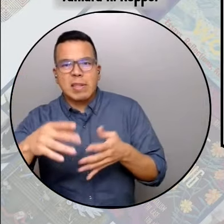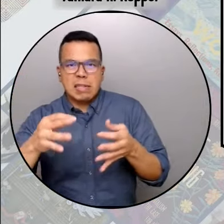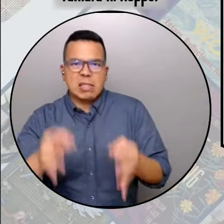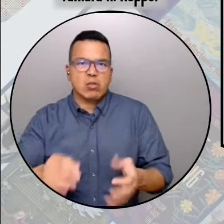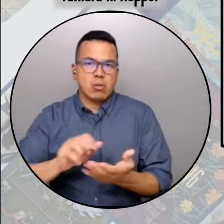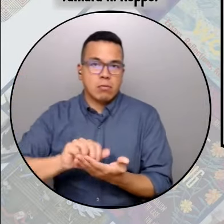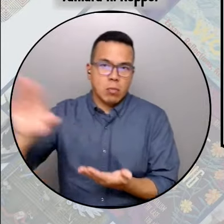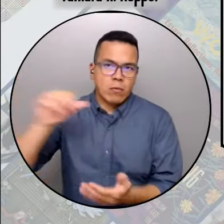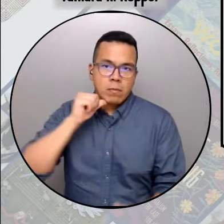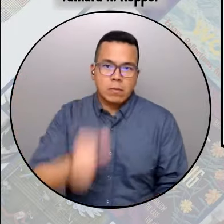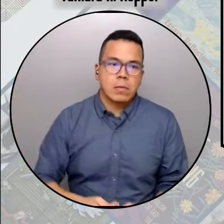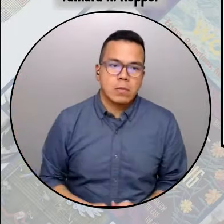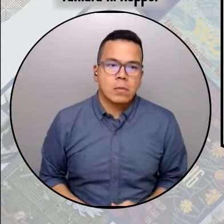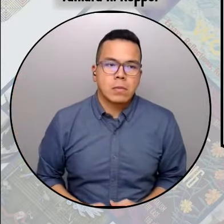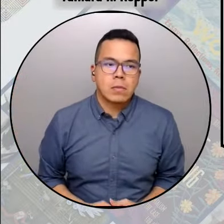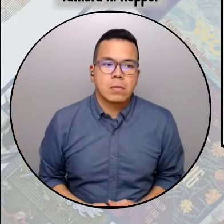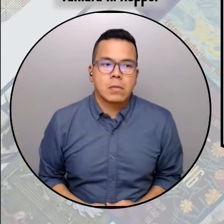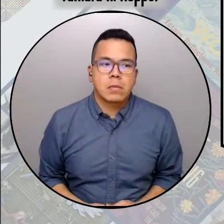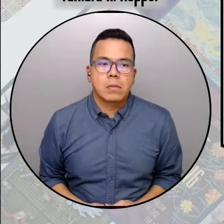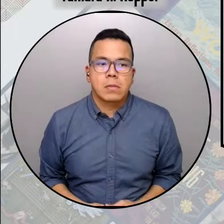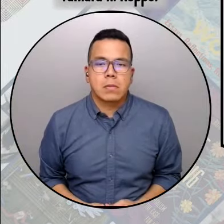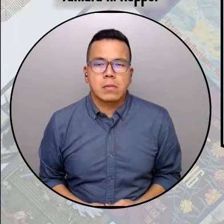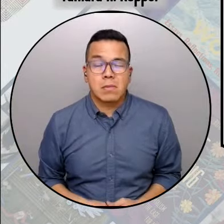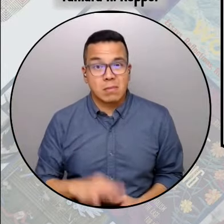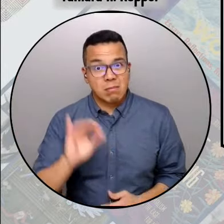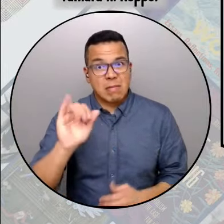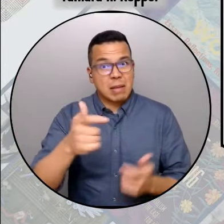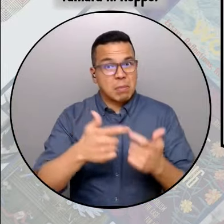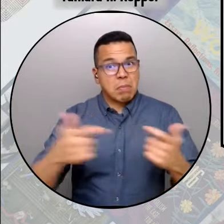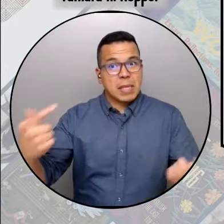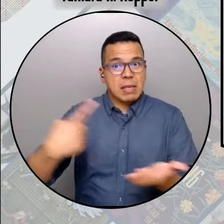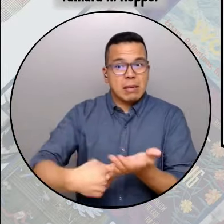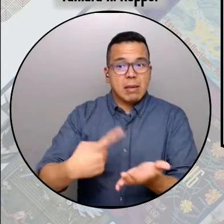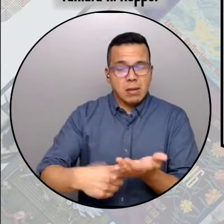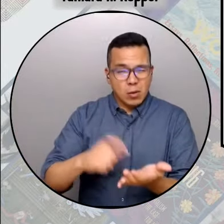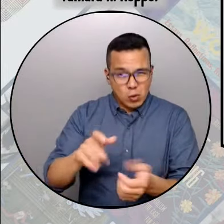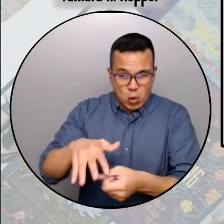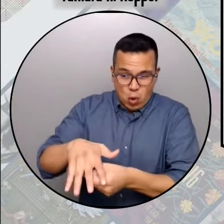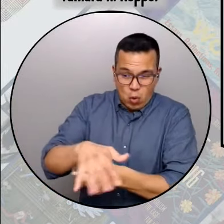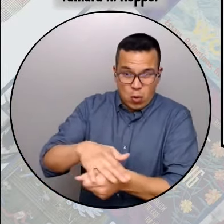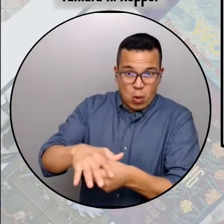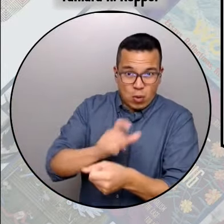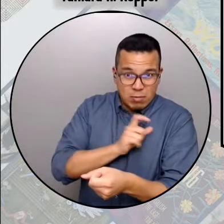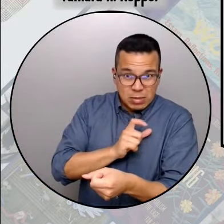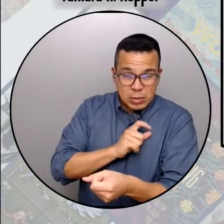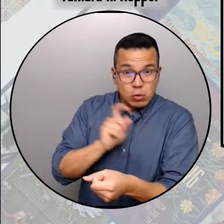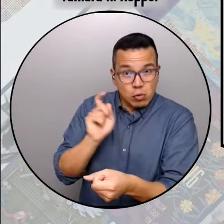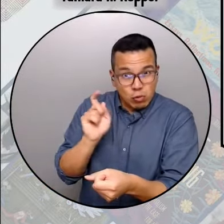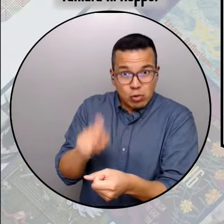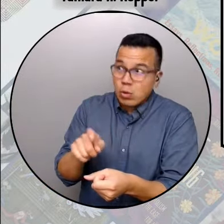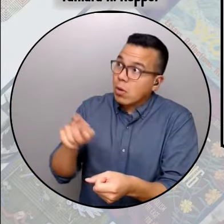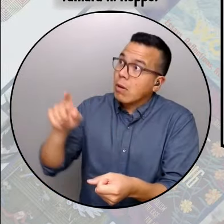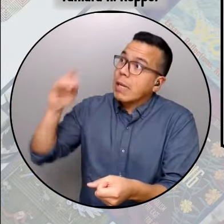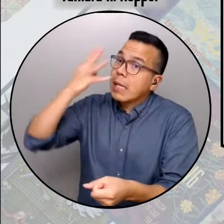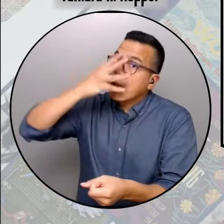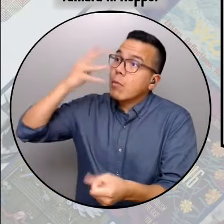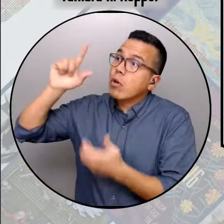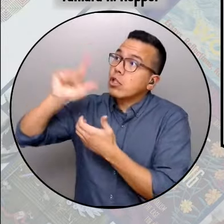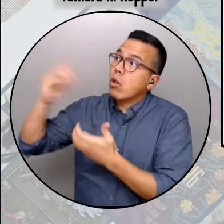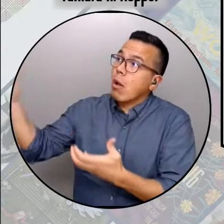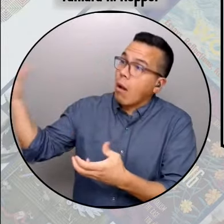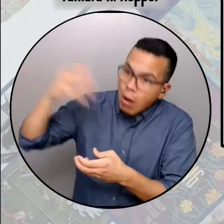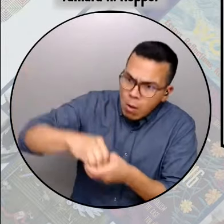Should local police be enforcing immigration laws and so forth? So there are different types of